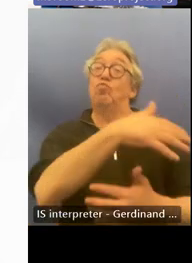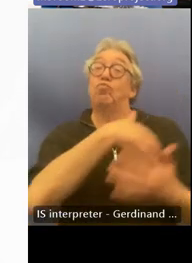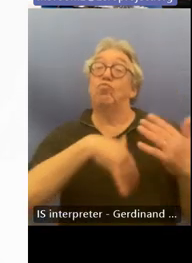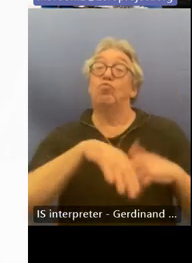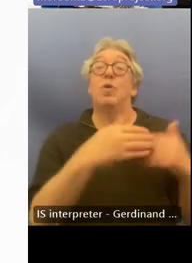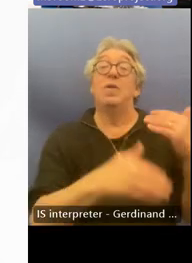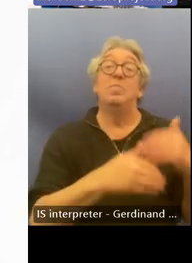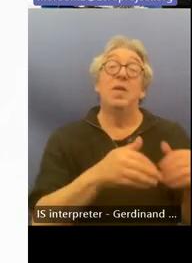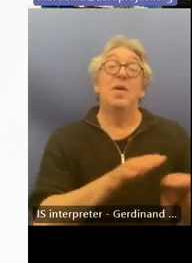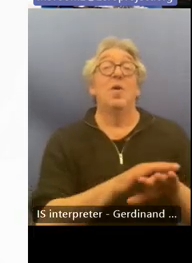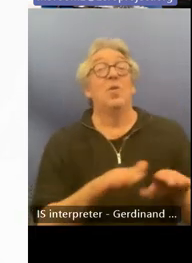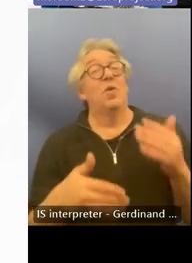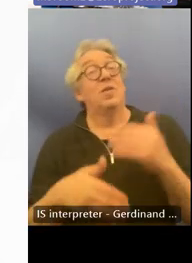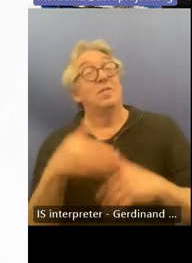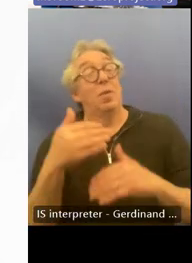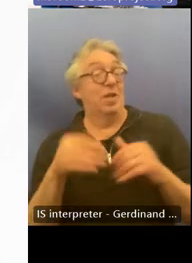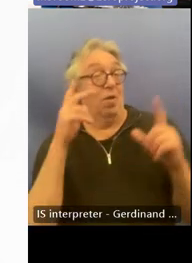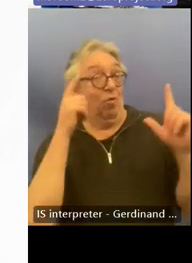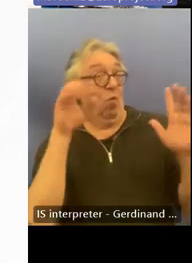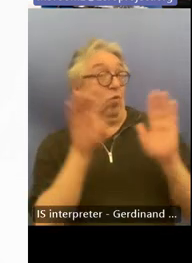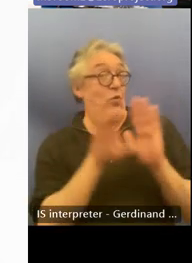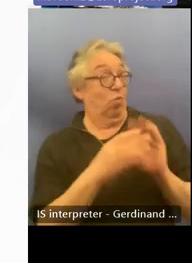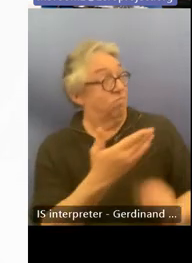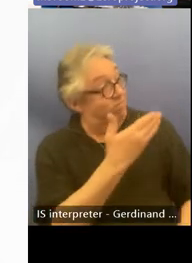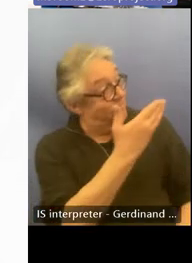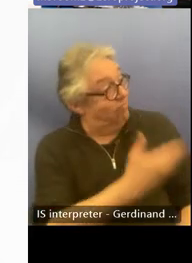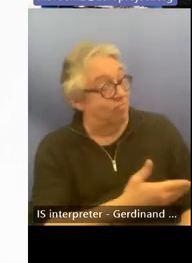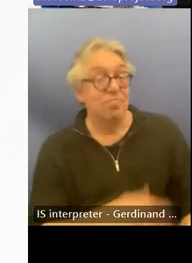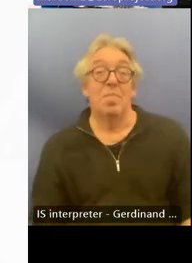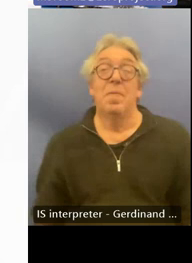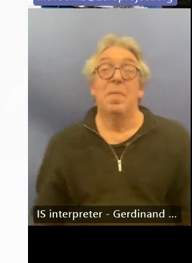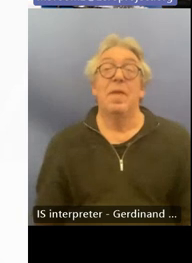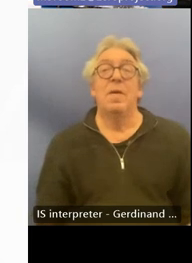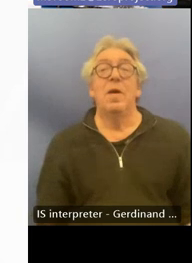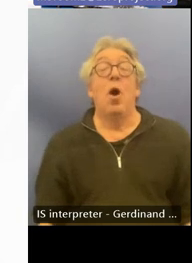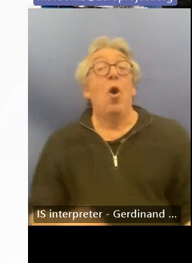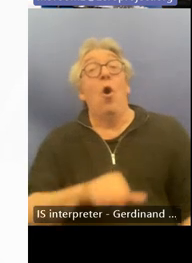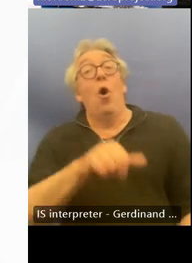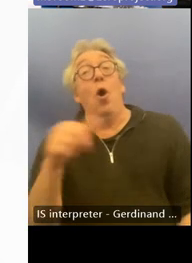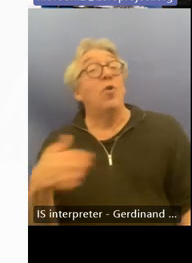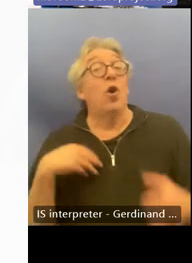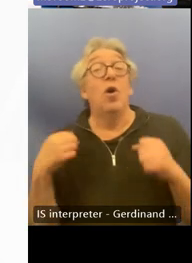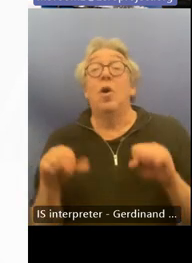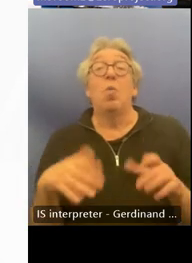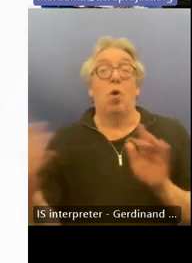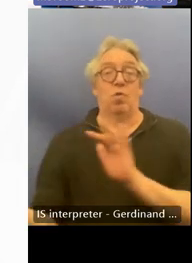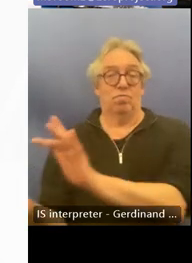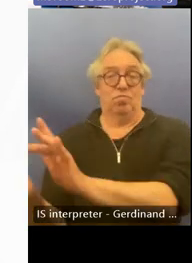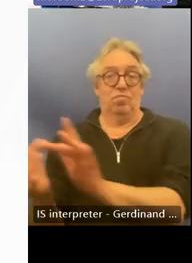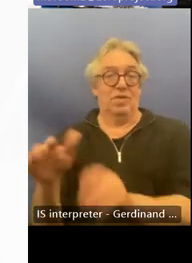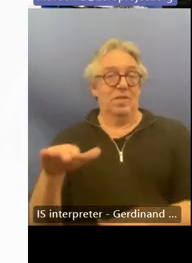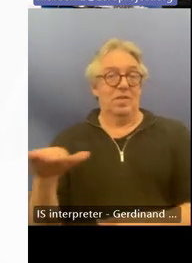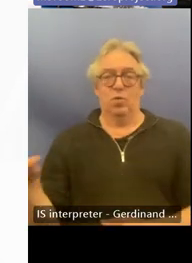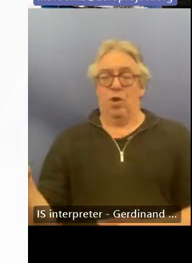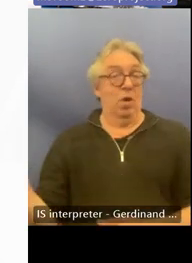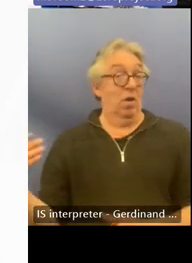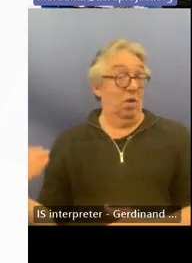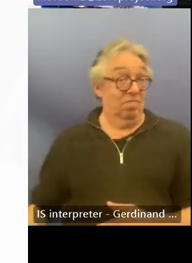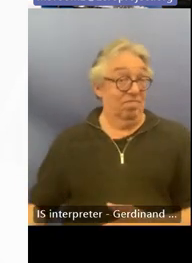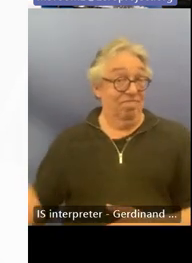of our activity. We also do outreach activity to children who could not access education as